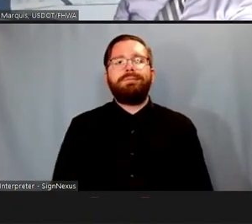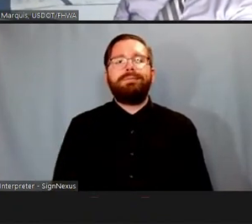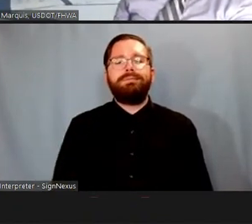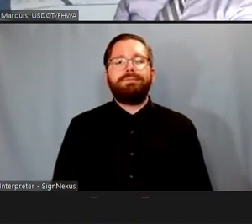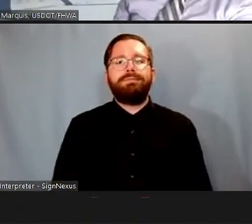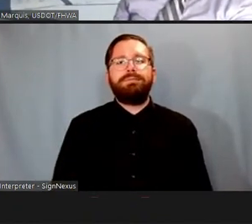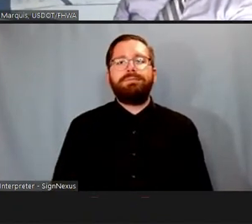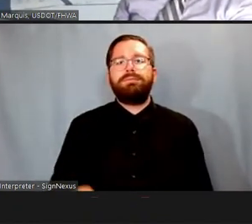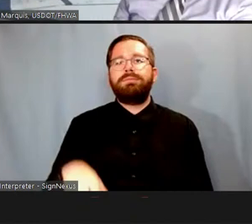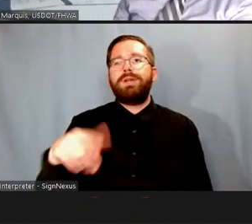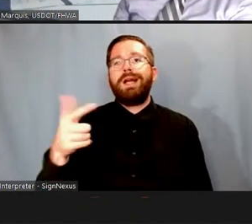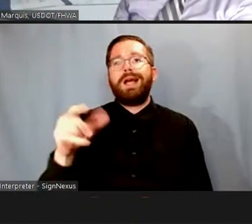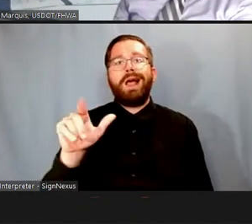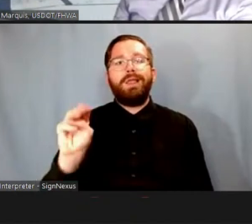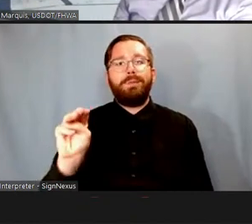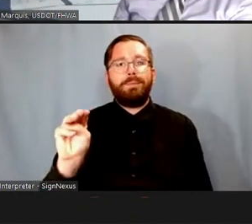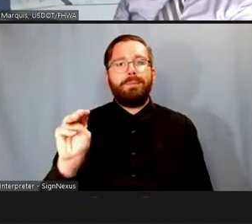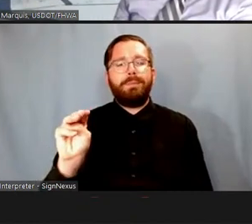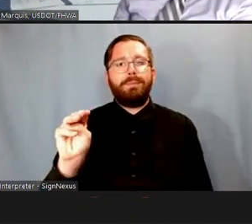gollum